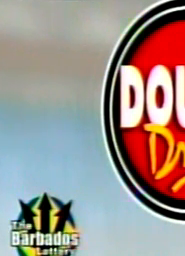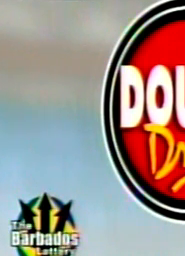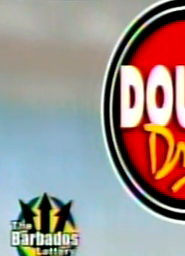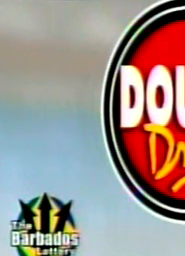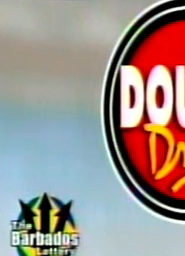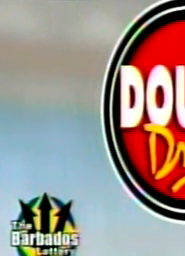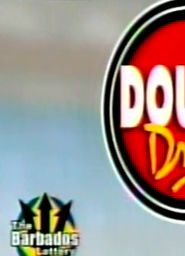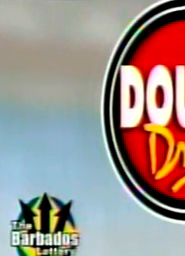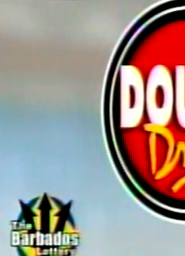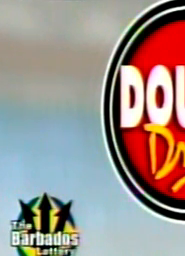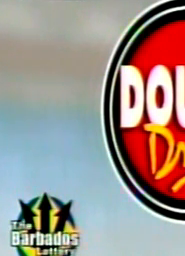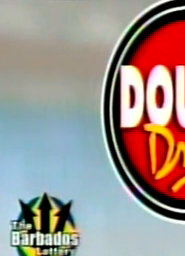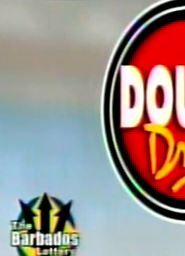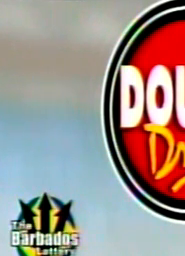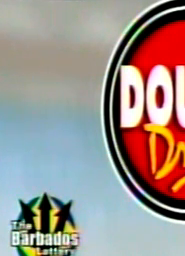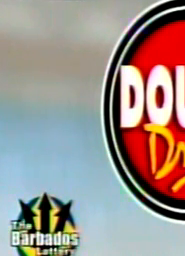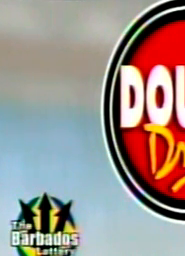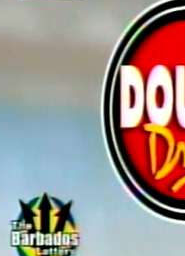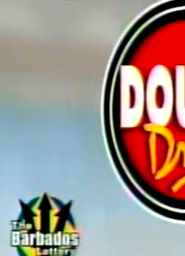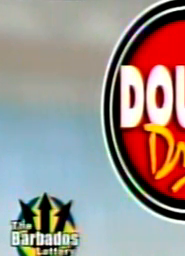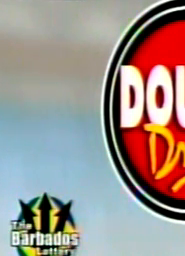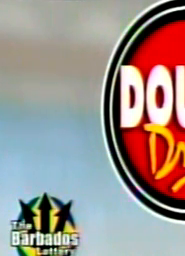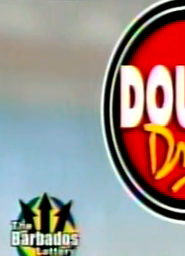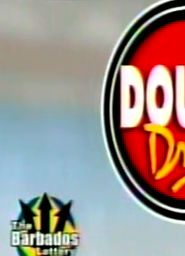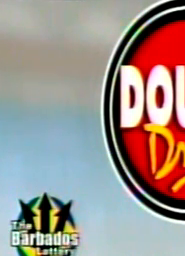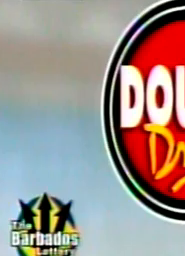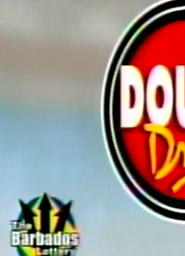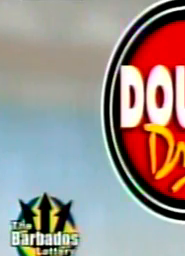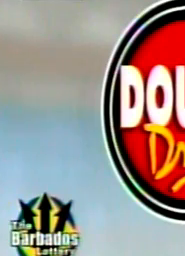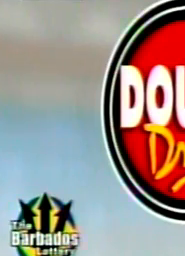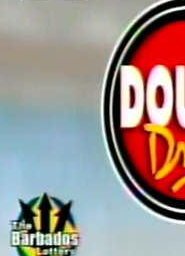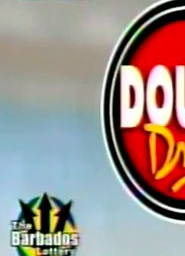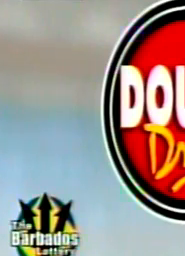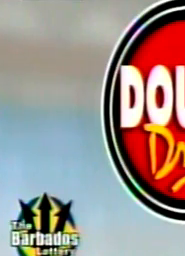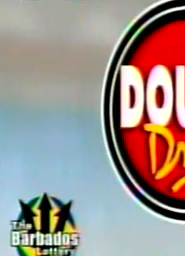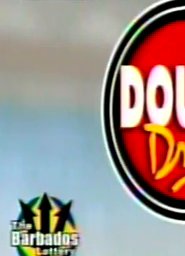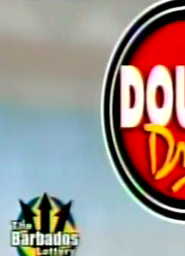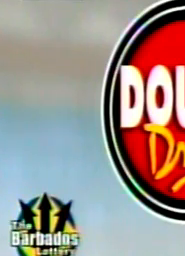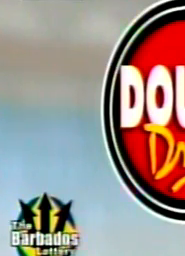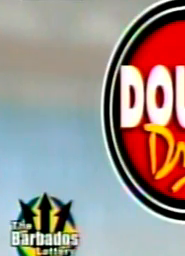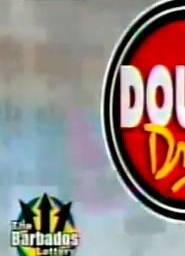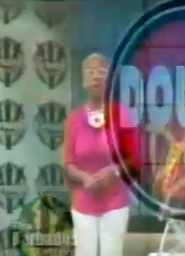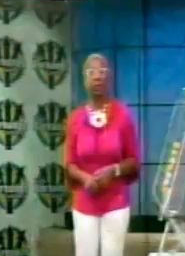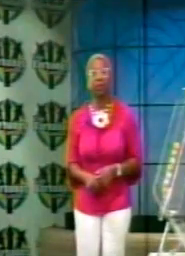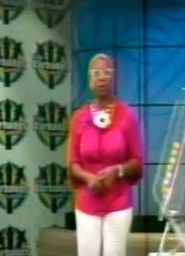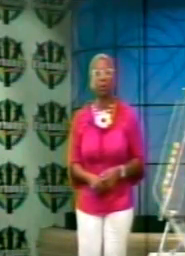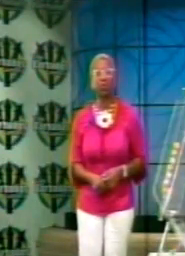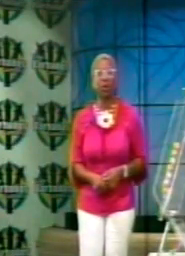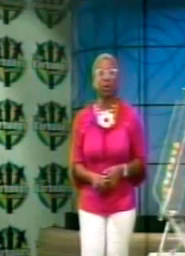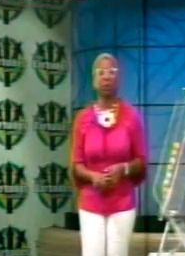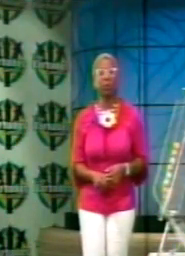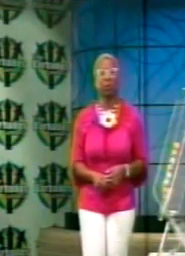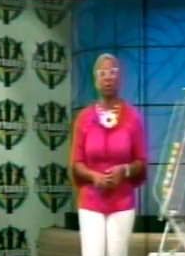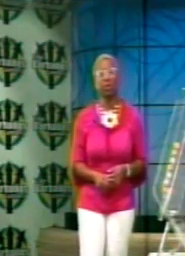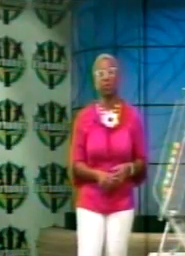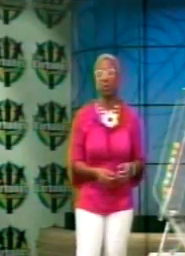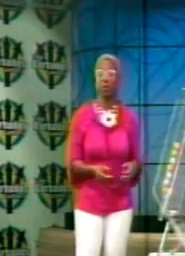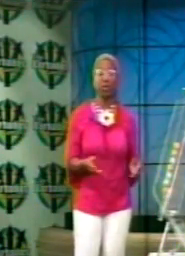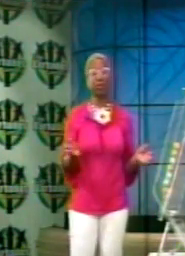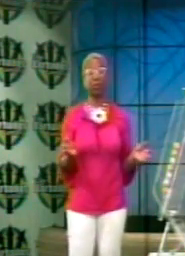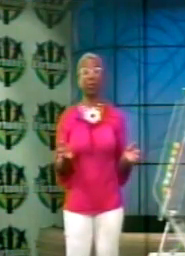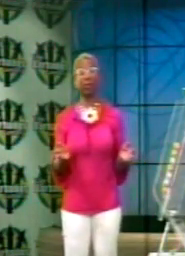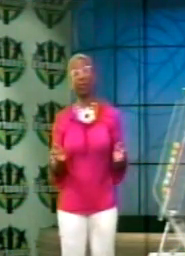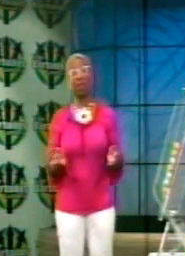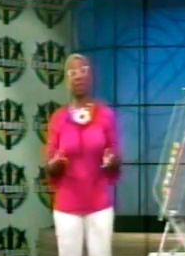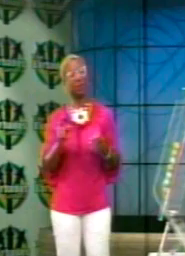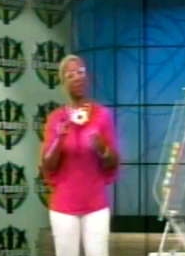1, 30, 9, 28, and 14. The multiplier number is 4. You can enter the double draw Look at Me promotion